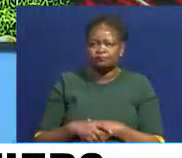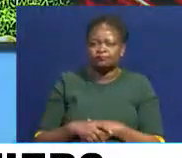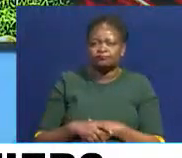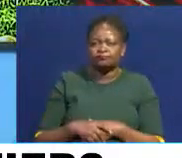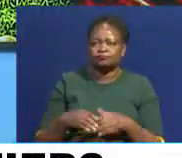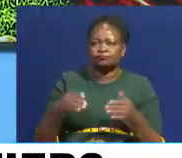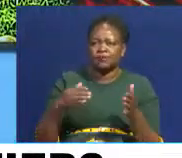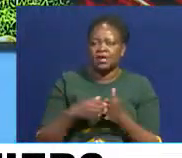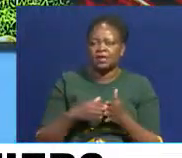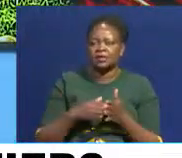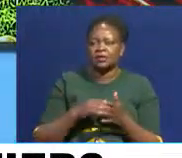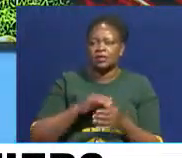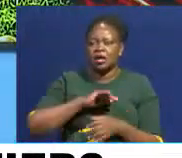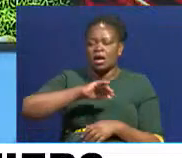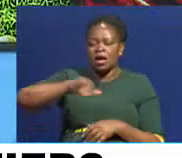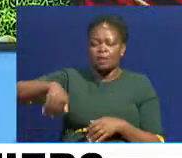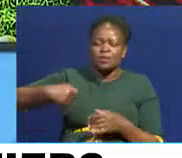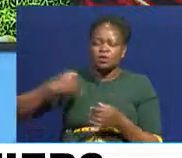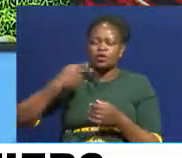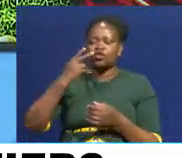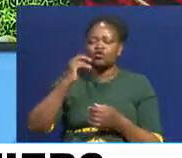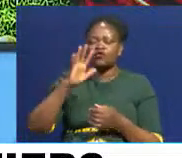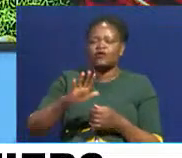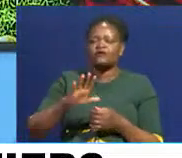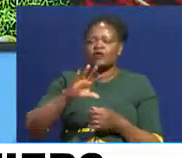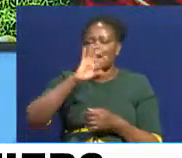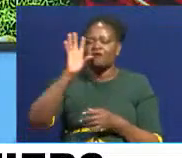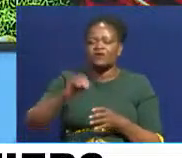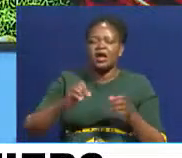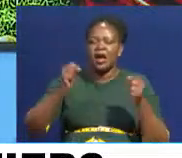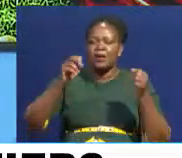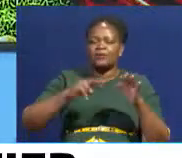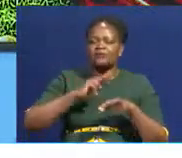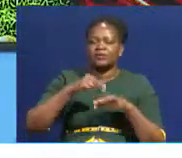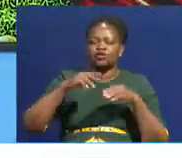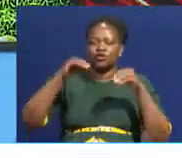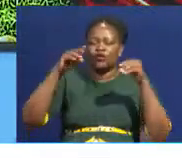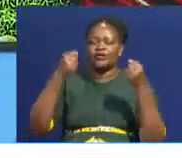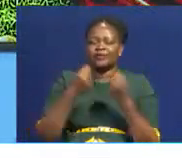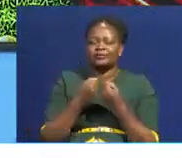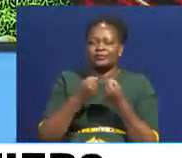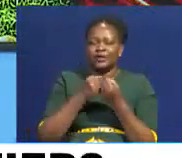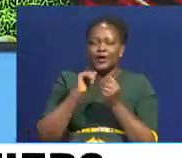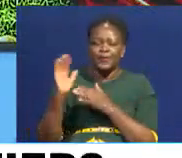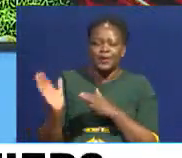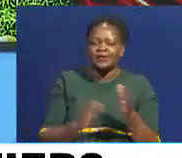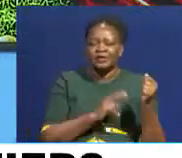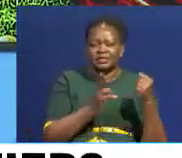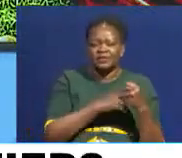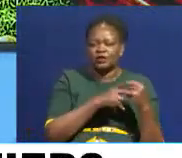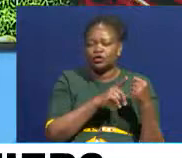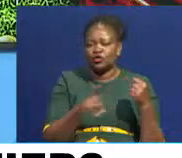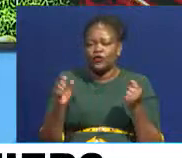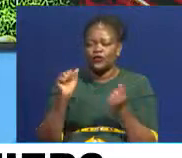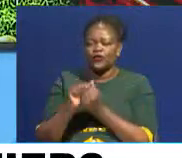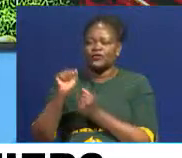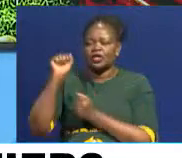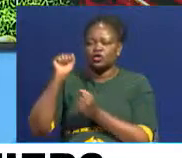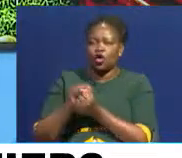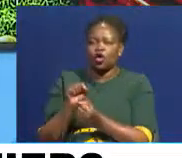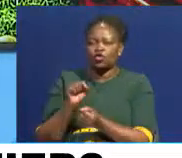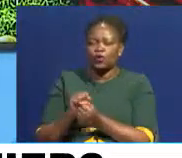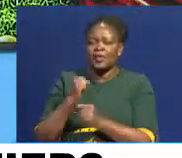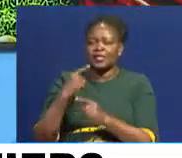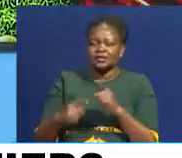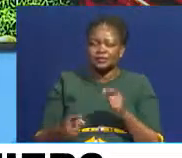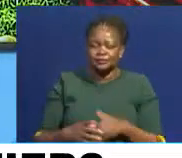Lions of Cameroon in their 2025 Africa Cup of Nations qualification matches slated for the 7th and 15th of October